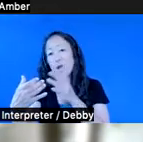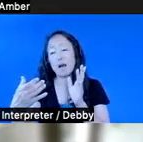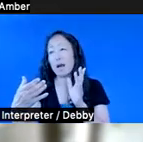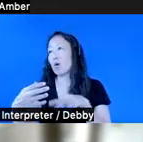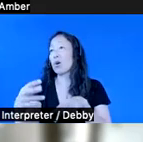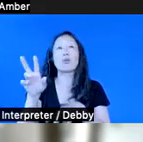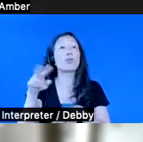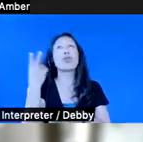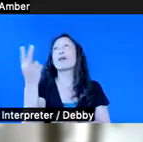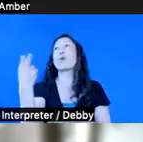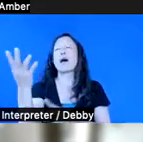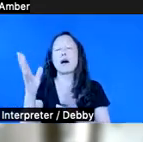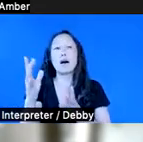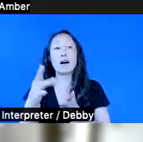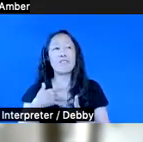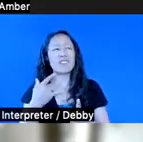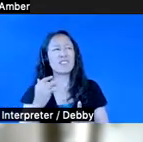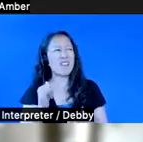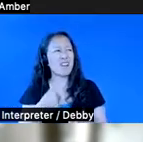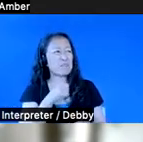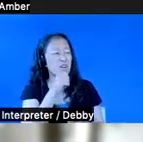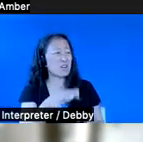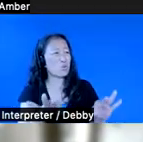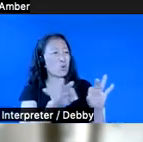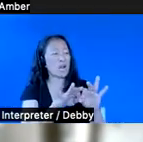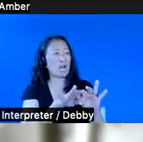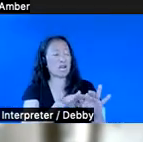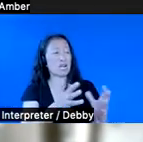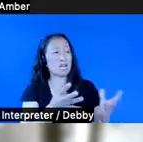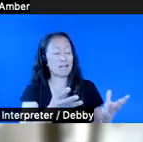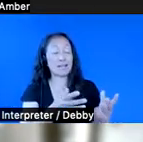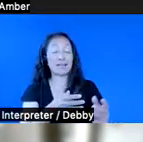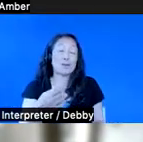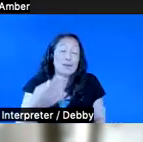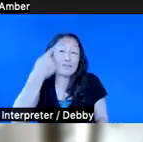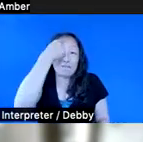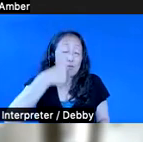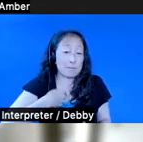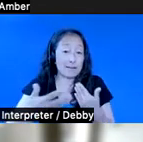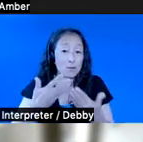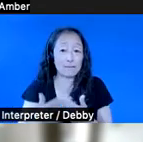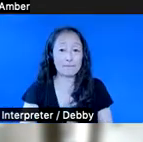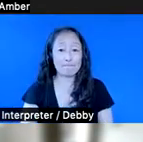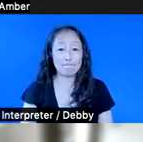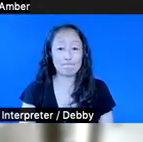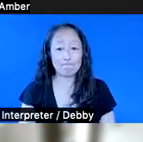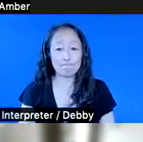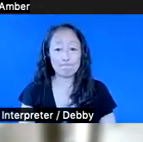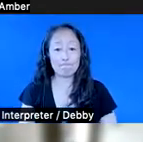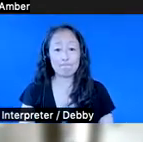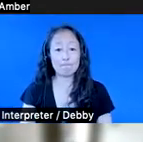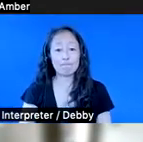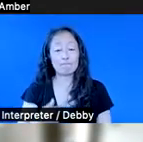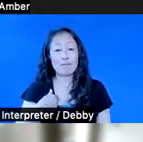it feels like we're not important. At least it does for me. You know, I know it's our